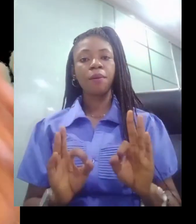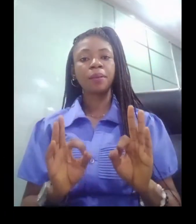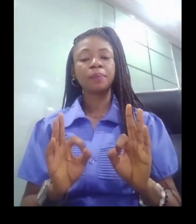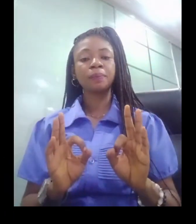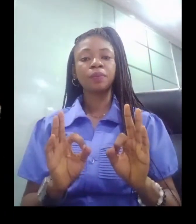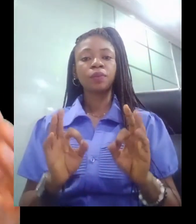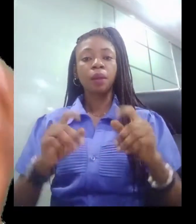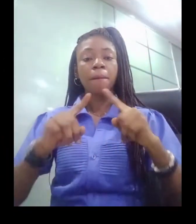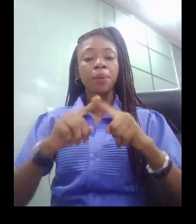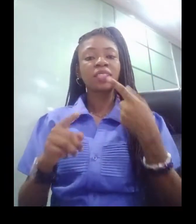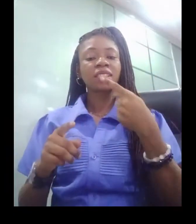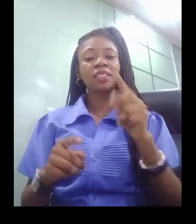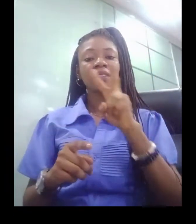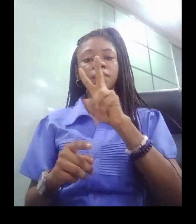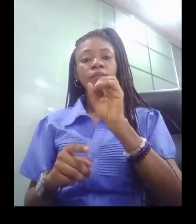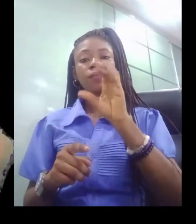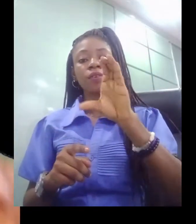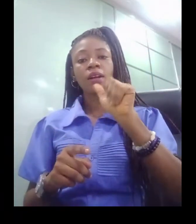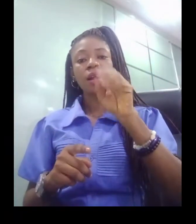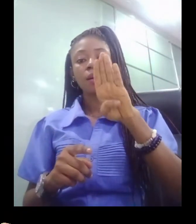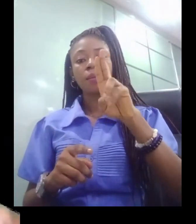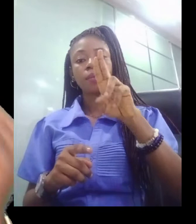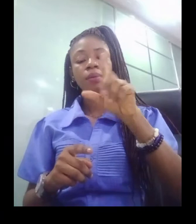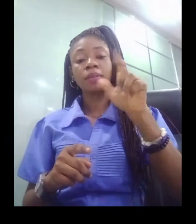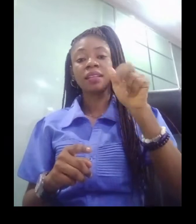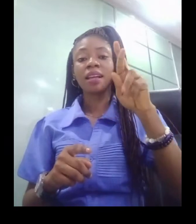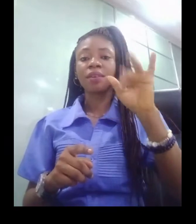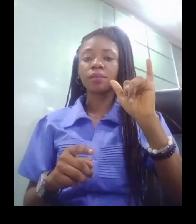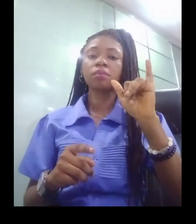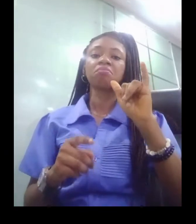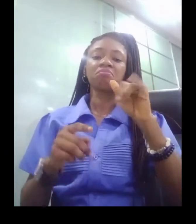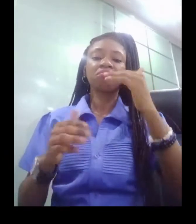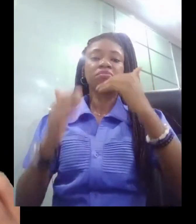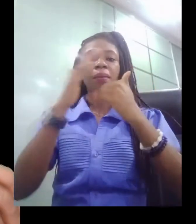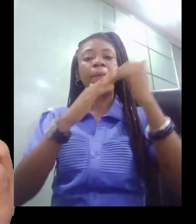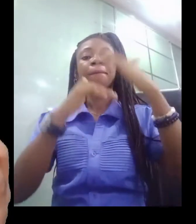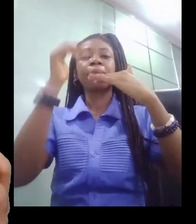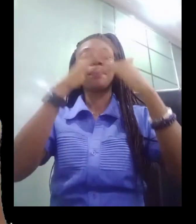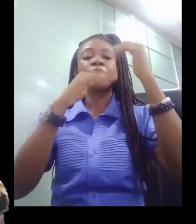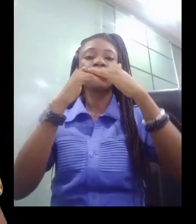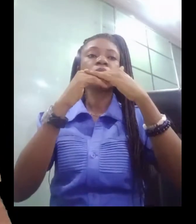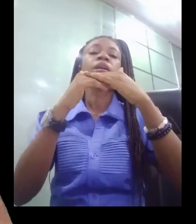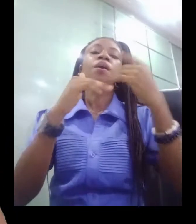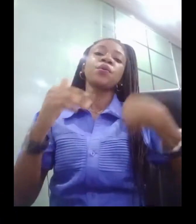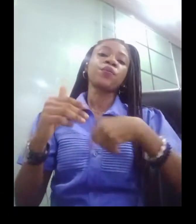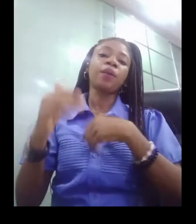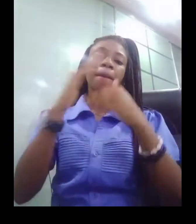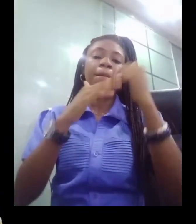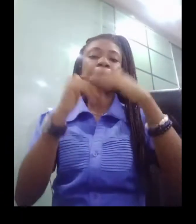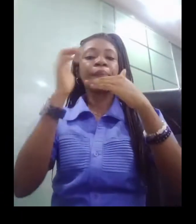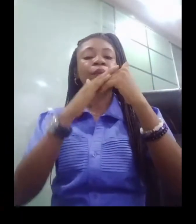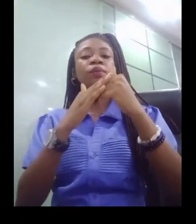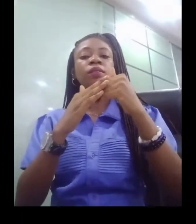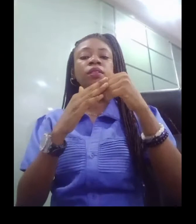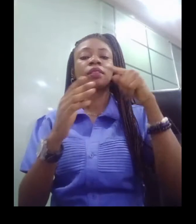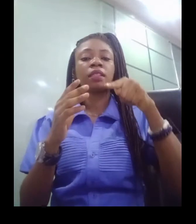the vocabulary has to be built. And you know that we build vocabularies by the amount